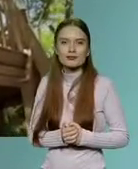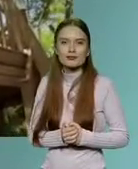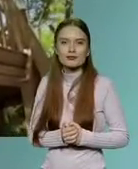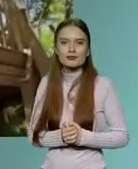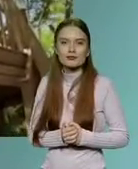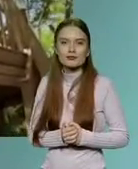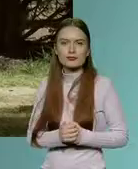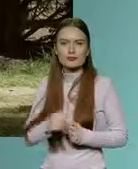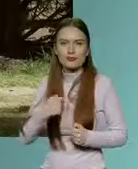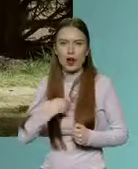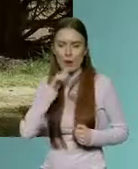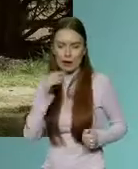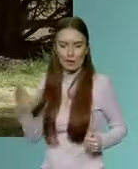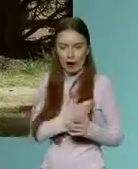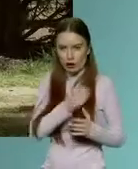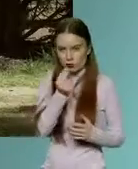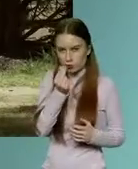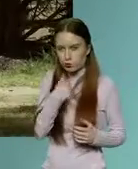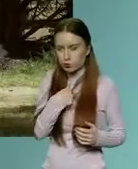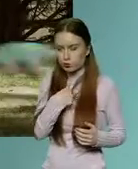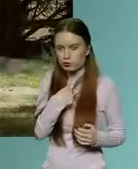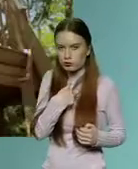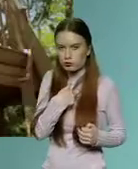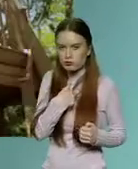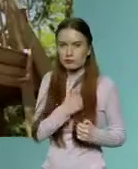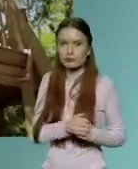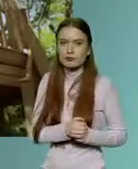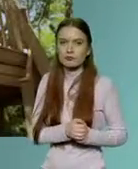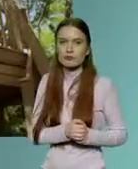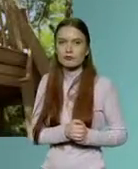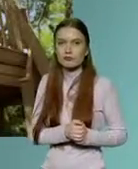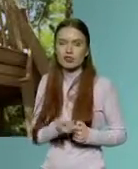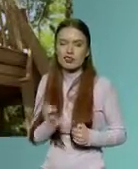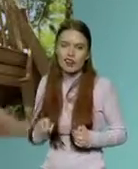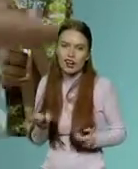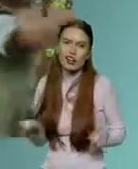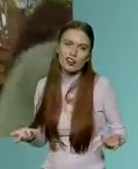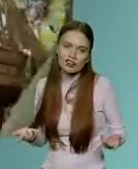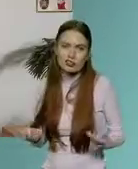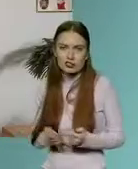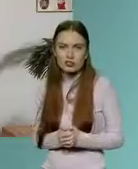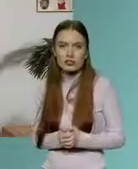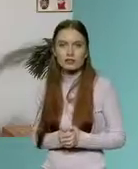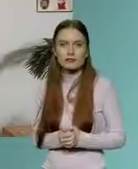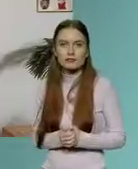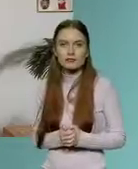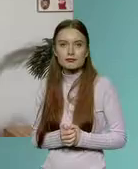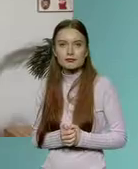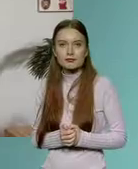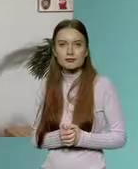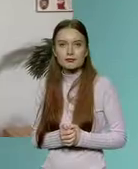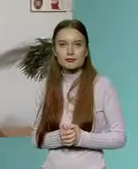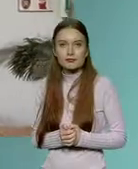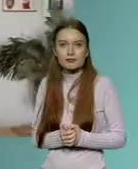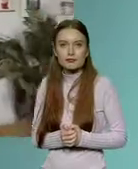I'll be back! The insides of a saurus goes. Again? Dana heads inside